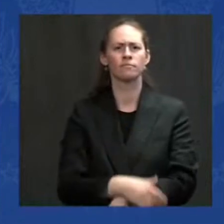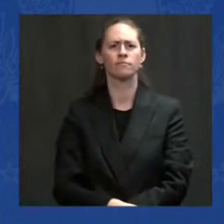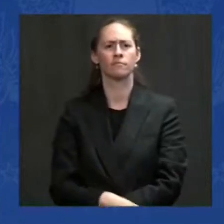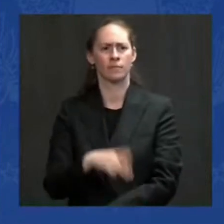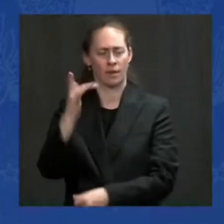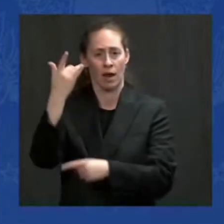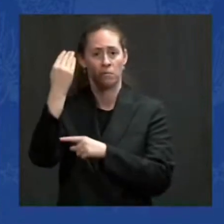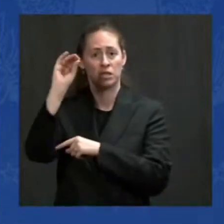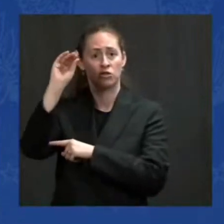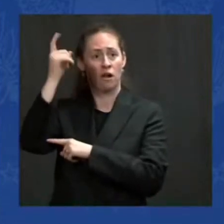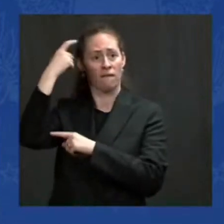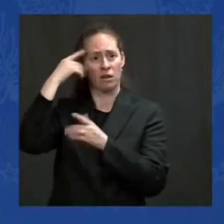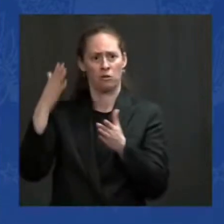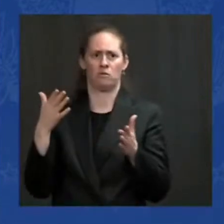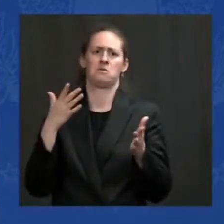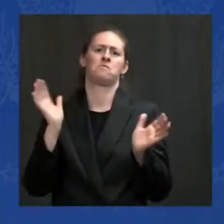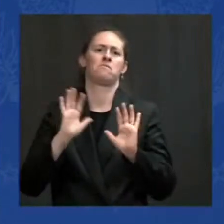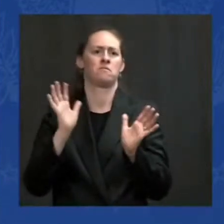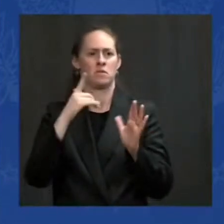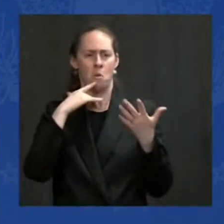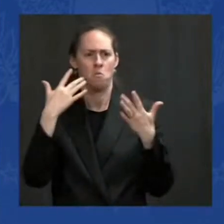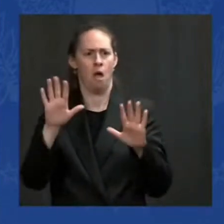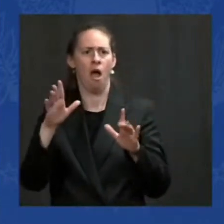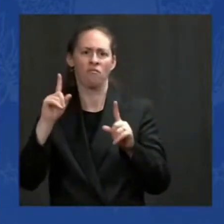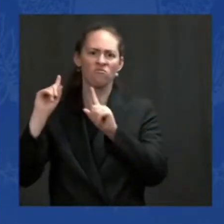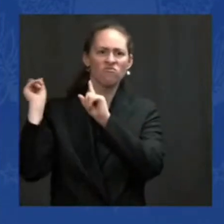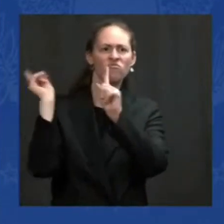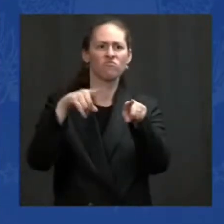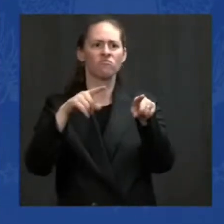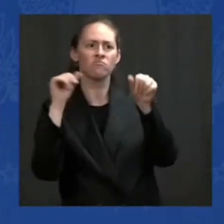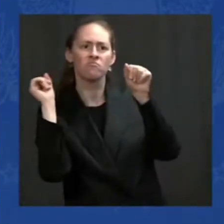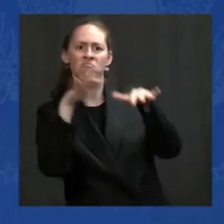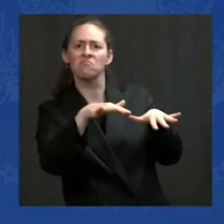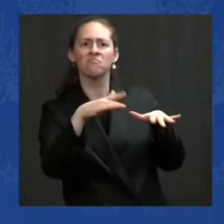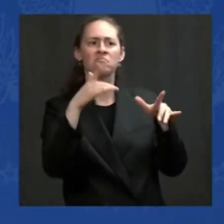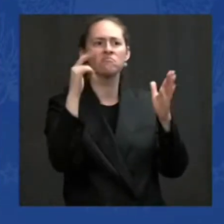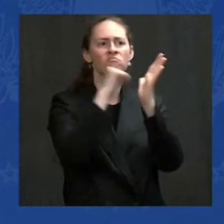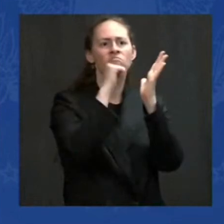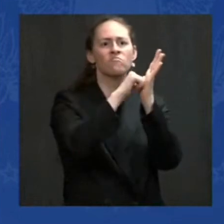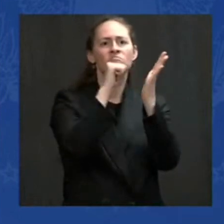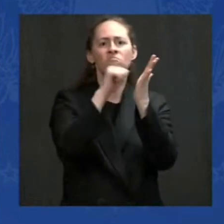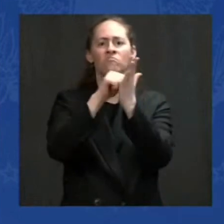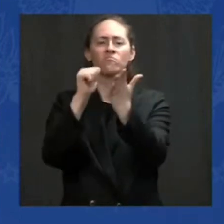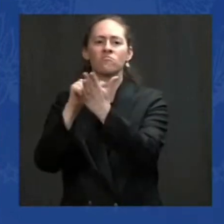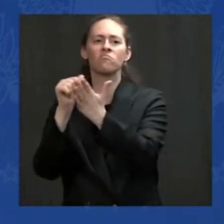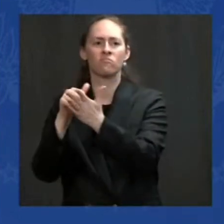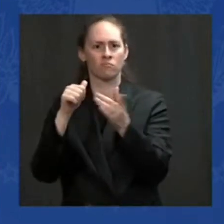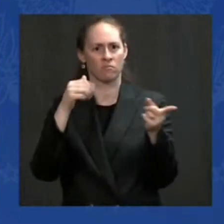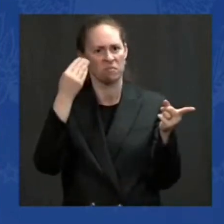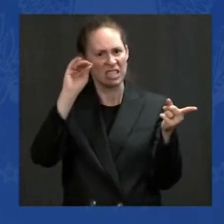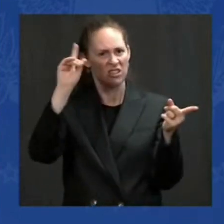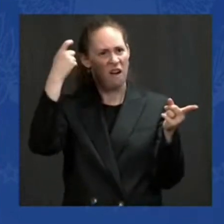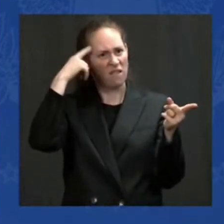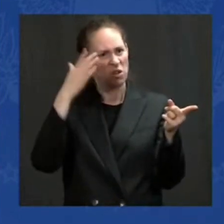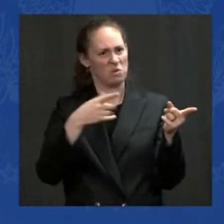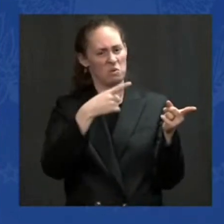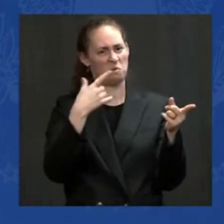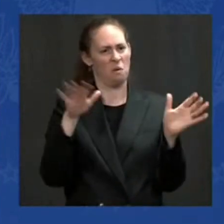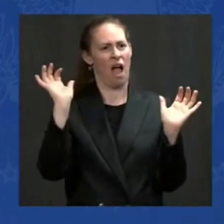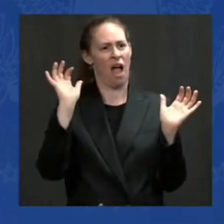government officials going door to door, pushing the vaccine, and he's ordered his health department to ensure that that doesn't happen.